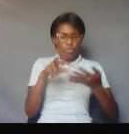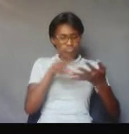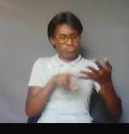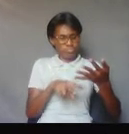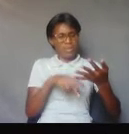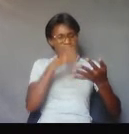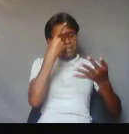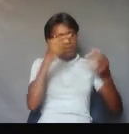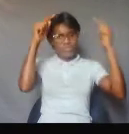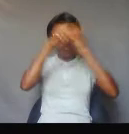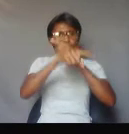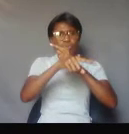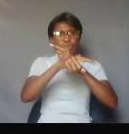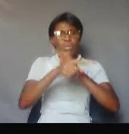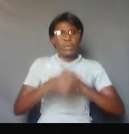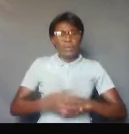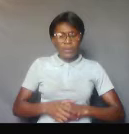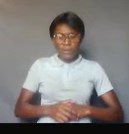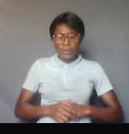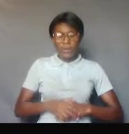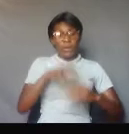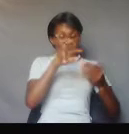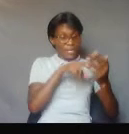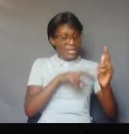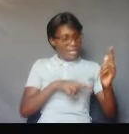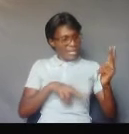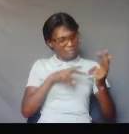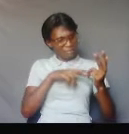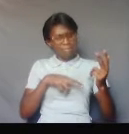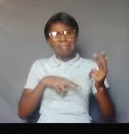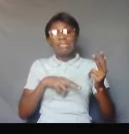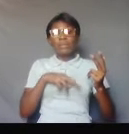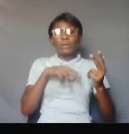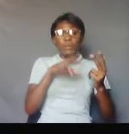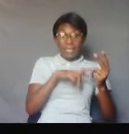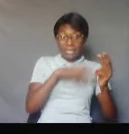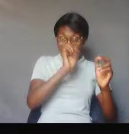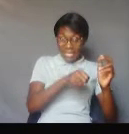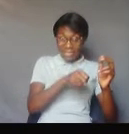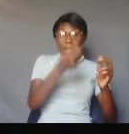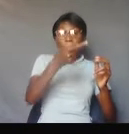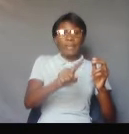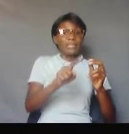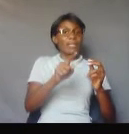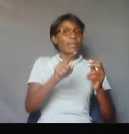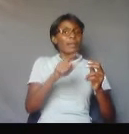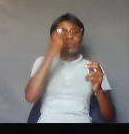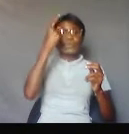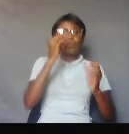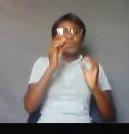in scholarship, as a singular reader. And what the Ujamaa Center tries to